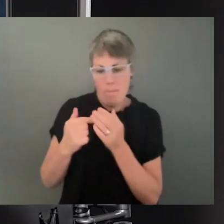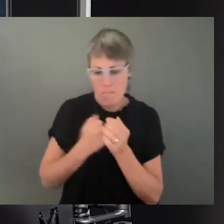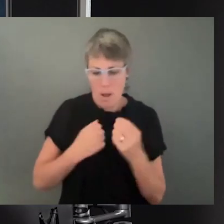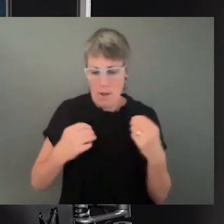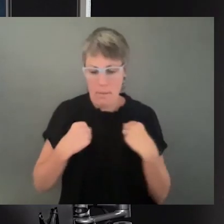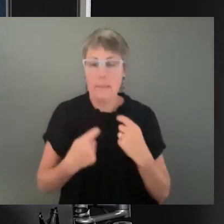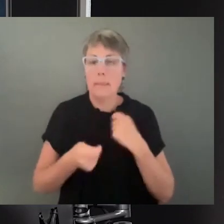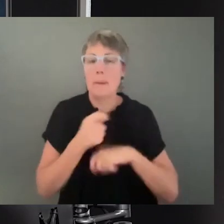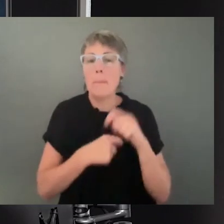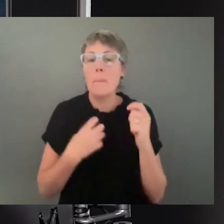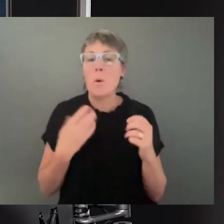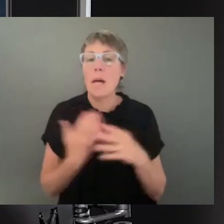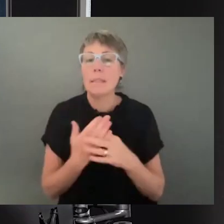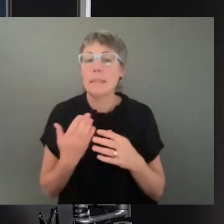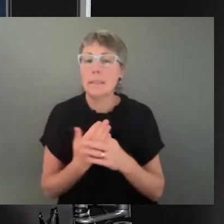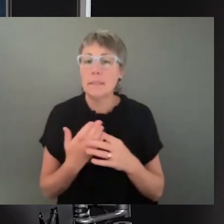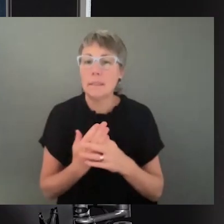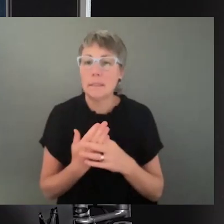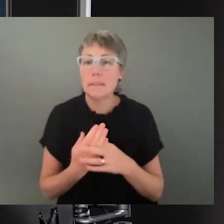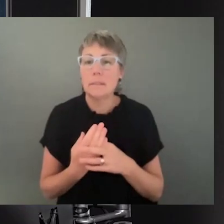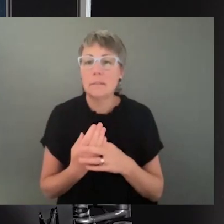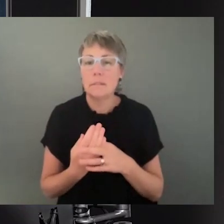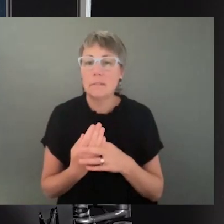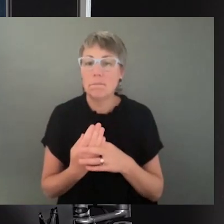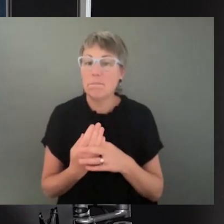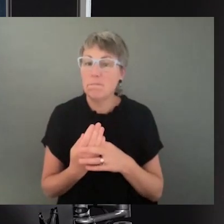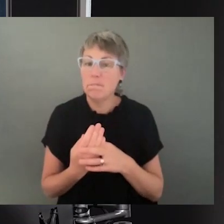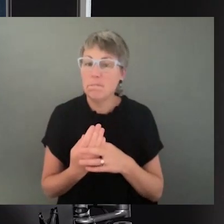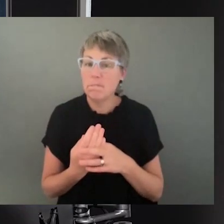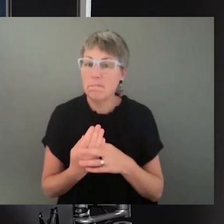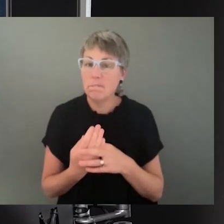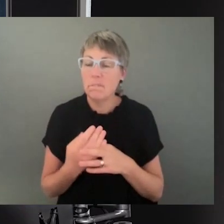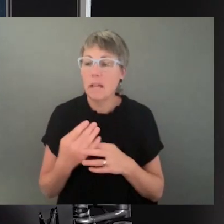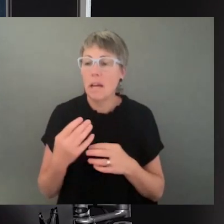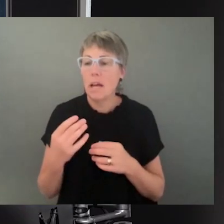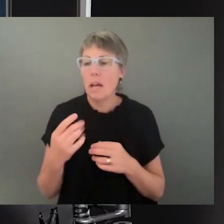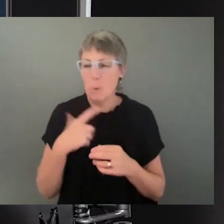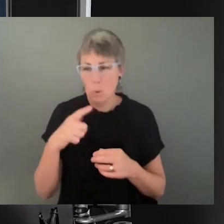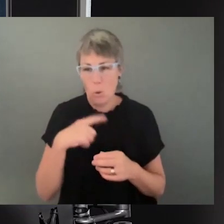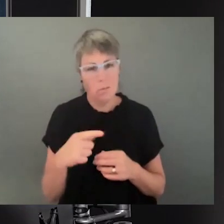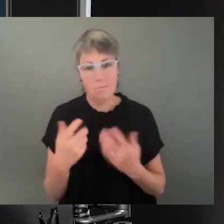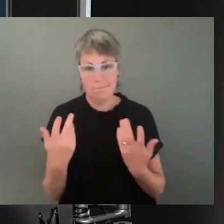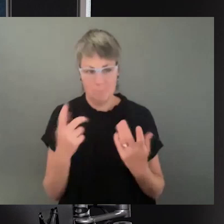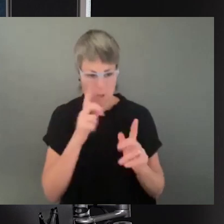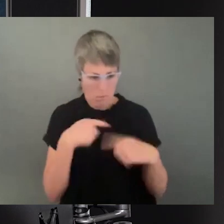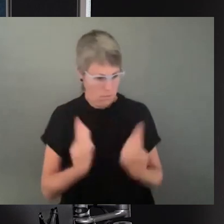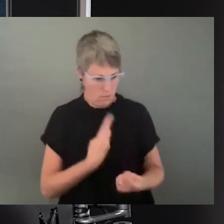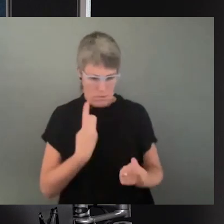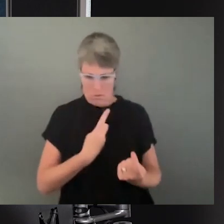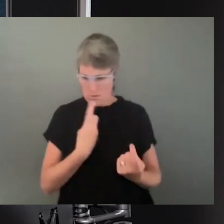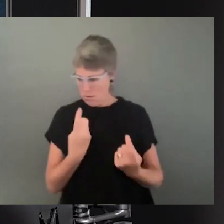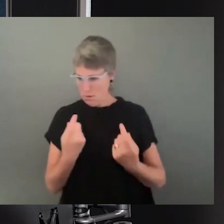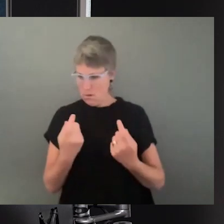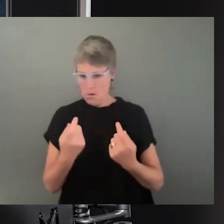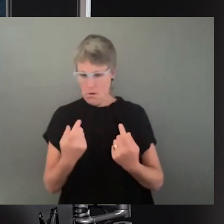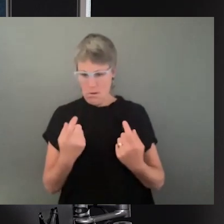more accessible and viable space step by step, recognizing that you can't do perfection straight off,